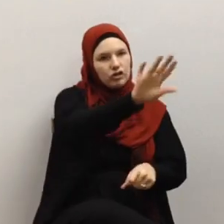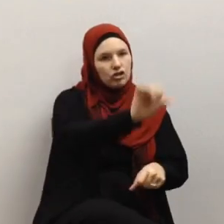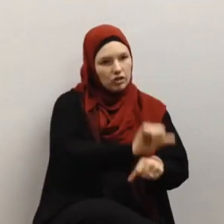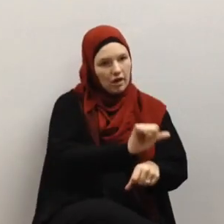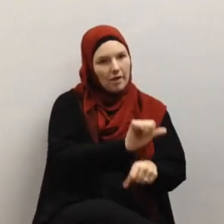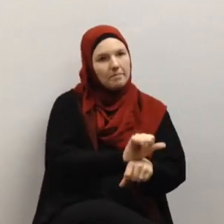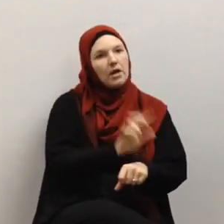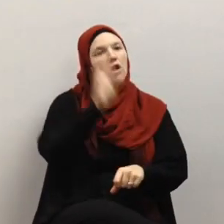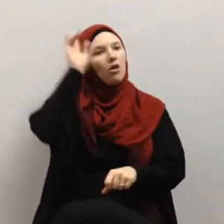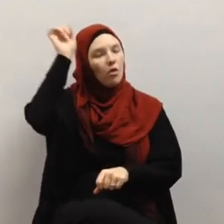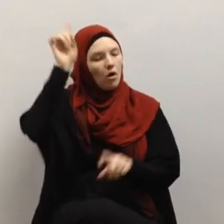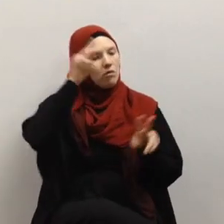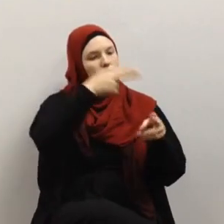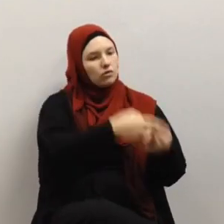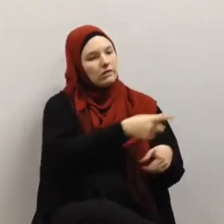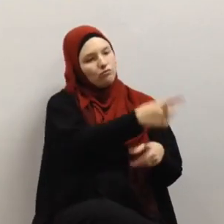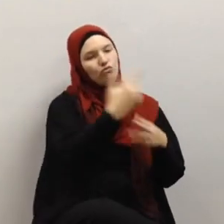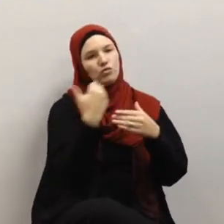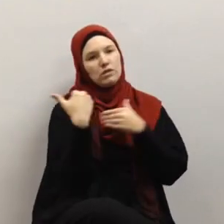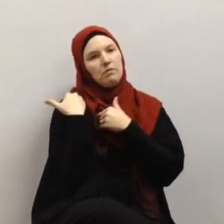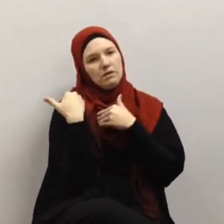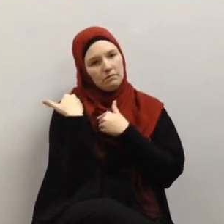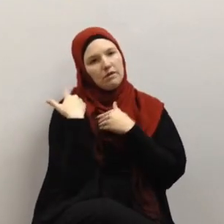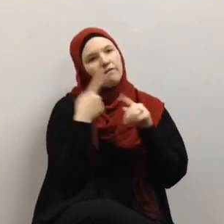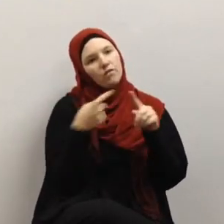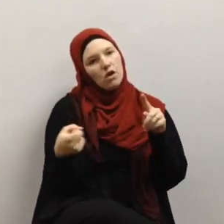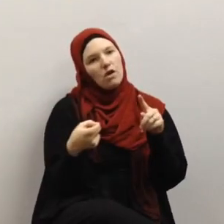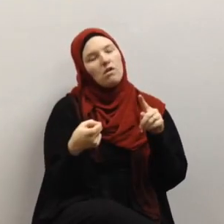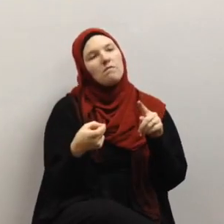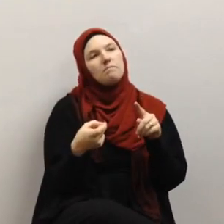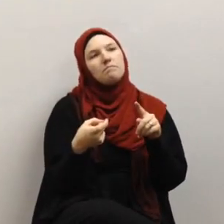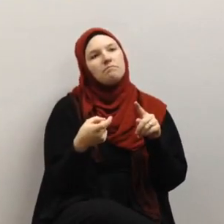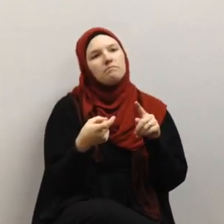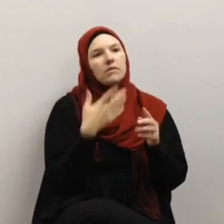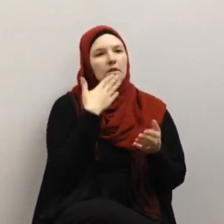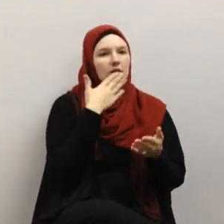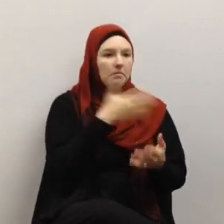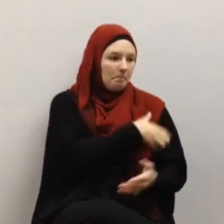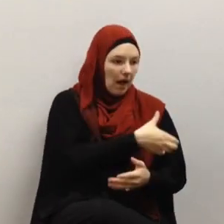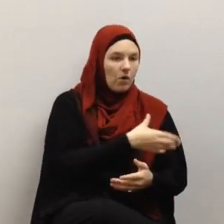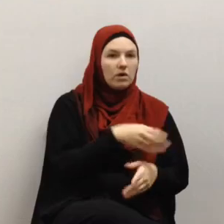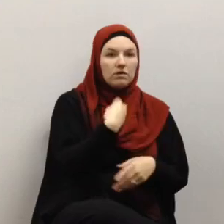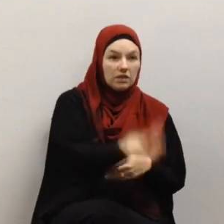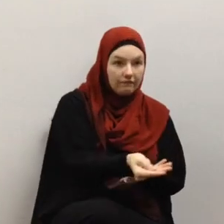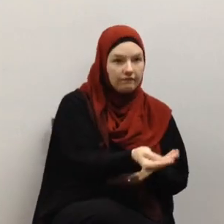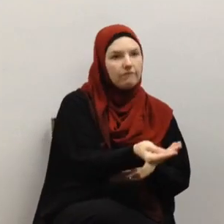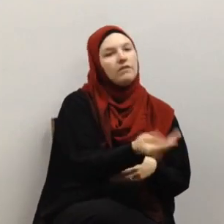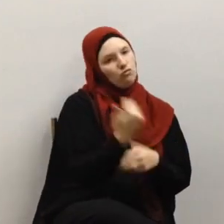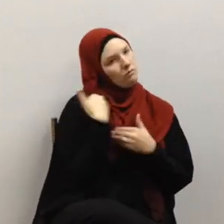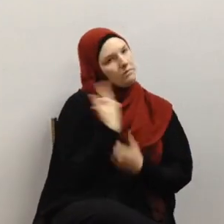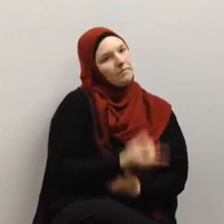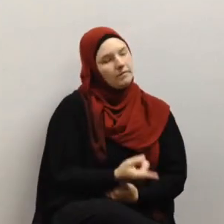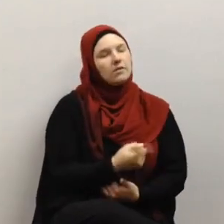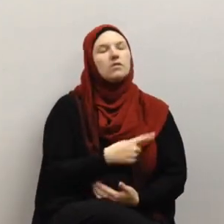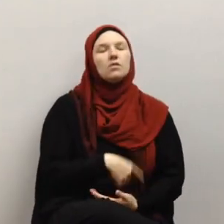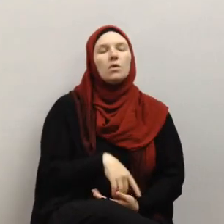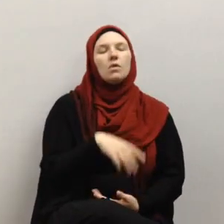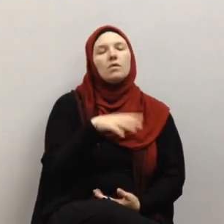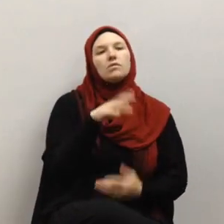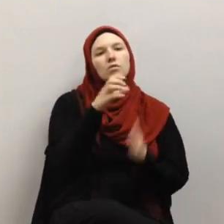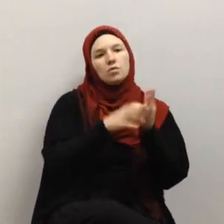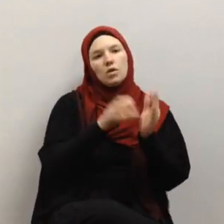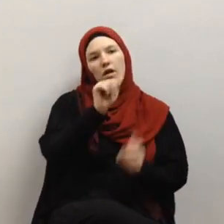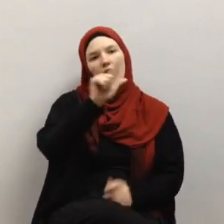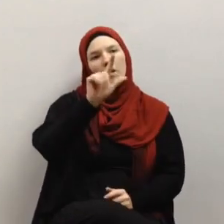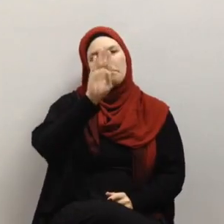Allah will hold him responsible for the power he gets. So again, in Surah Al-Baqarah,